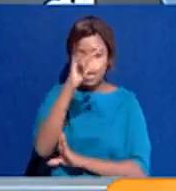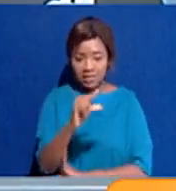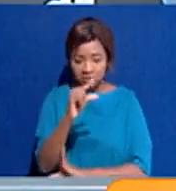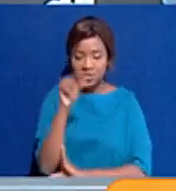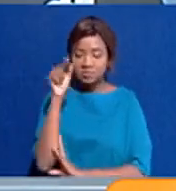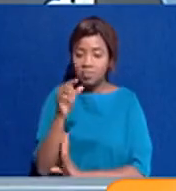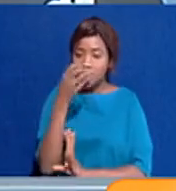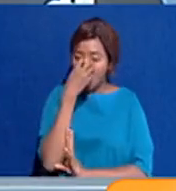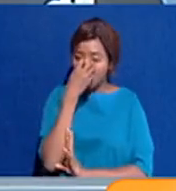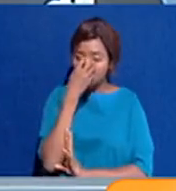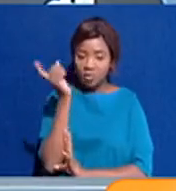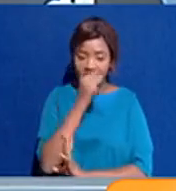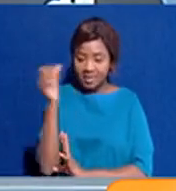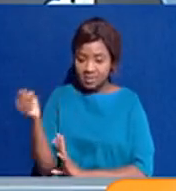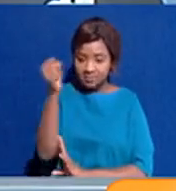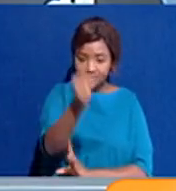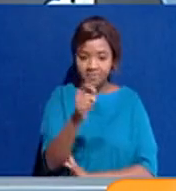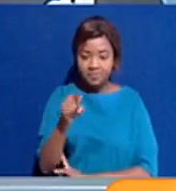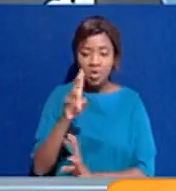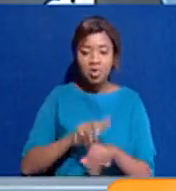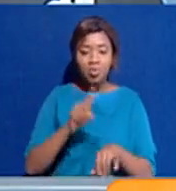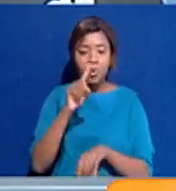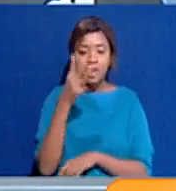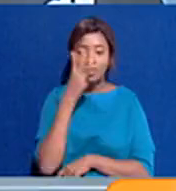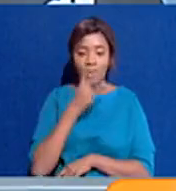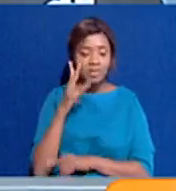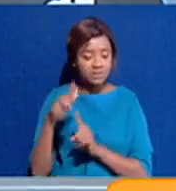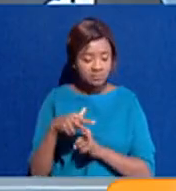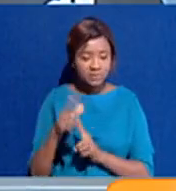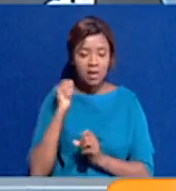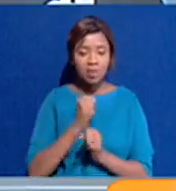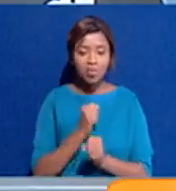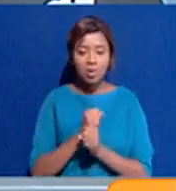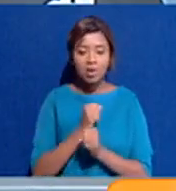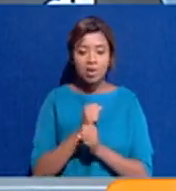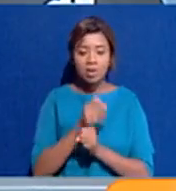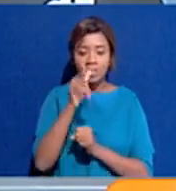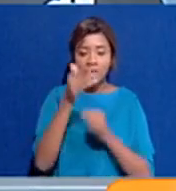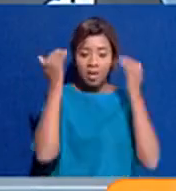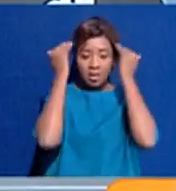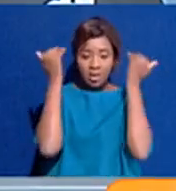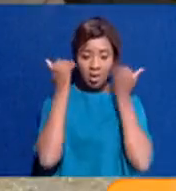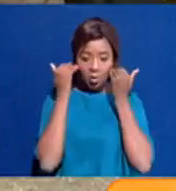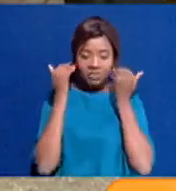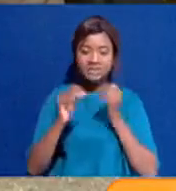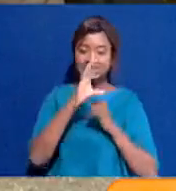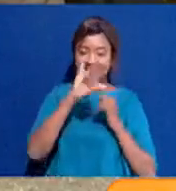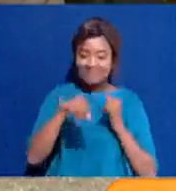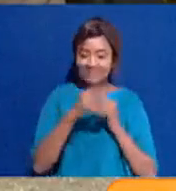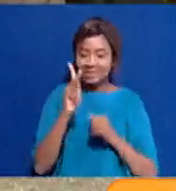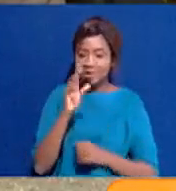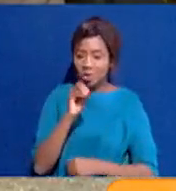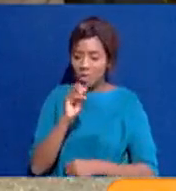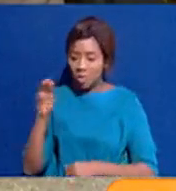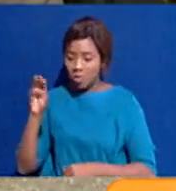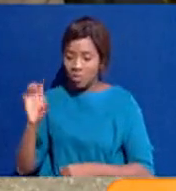on Wednesday, took oath of office at the Supreme Court. The oath was administered by Chief Justice Martha Koome.